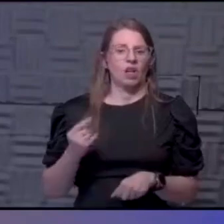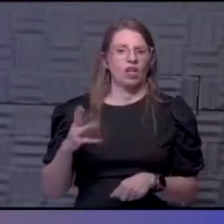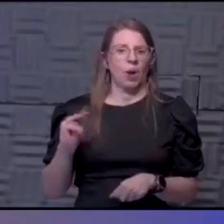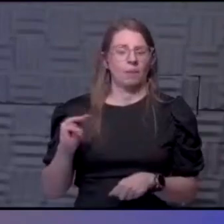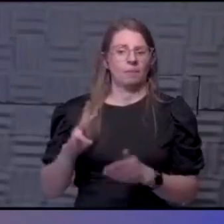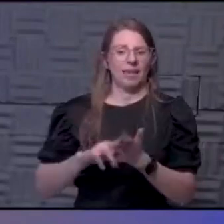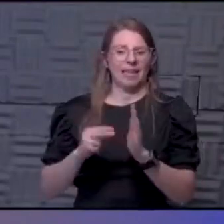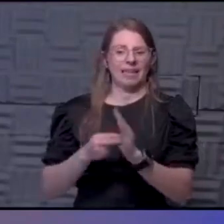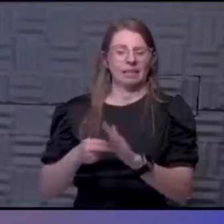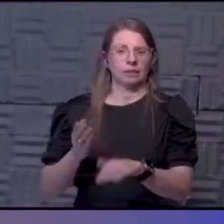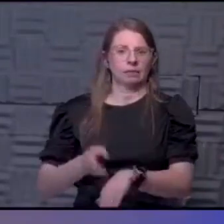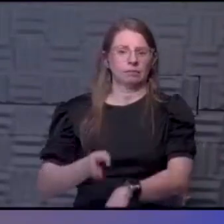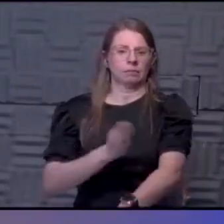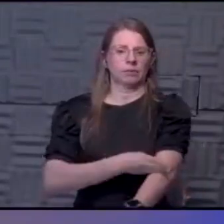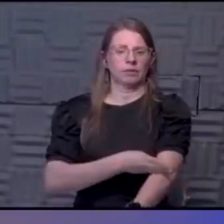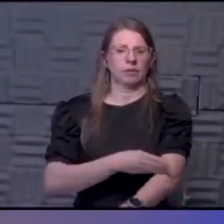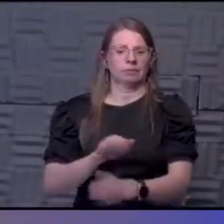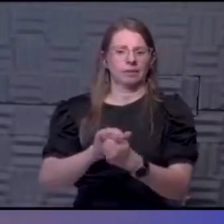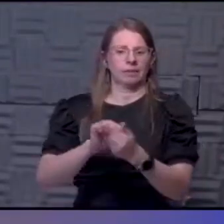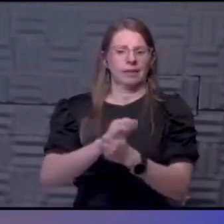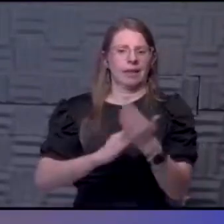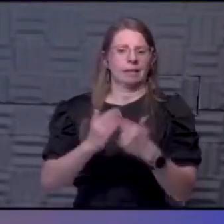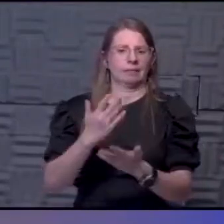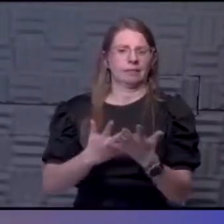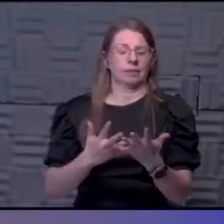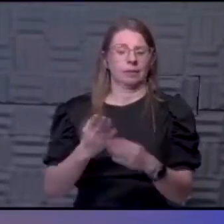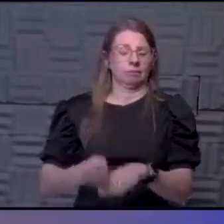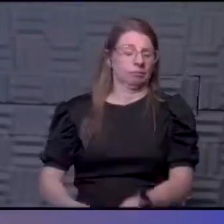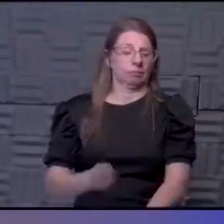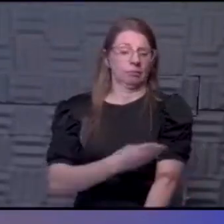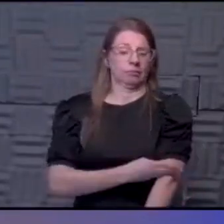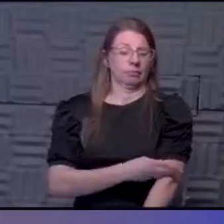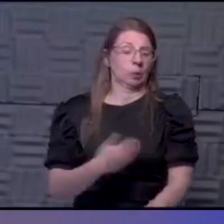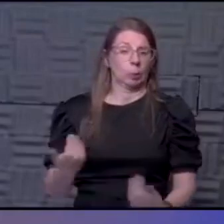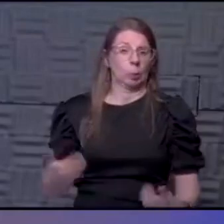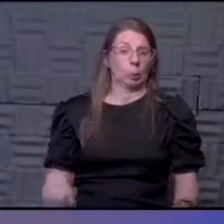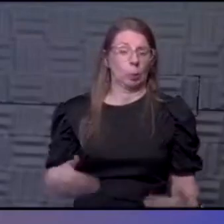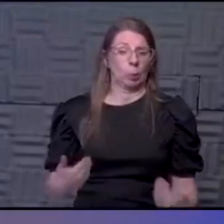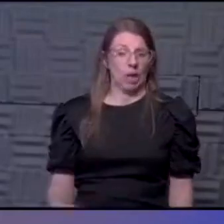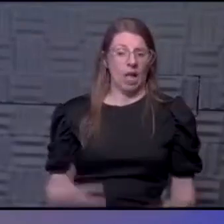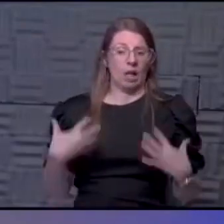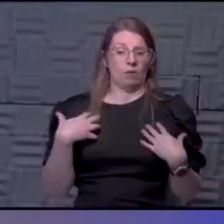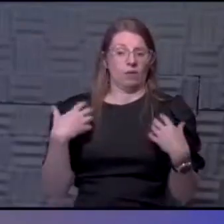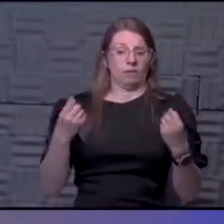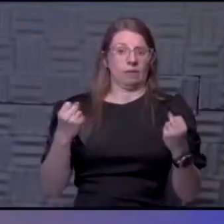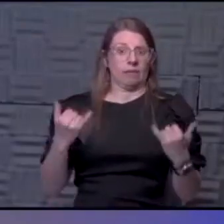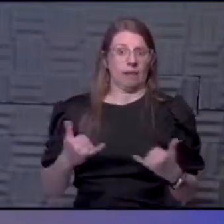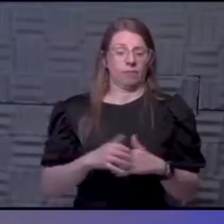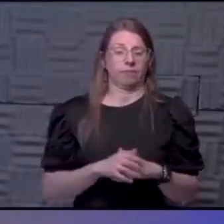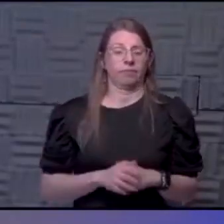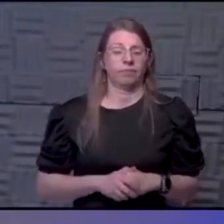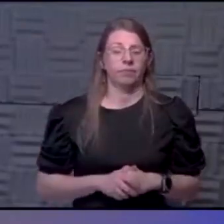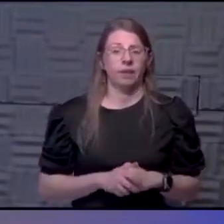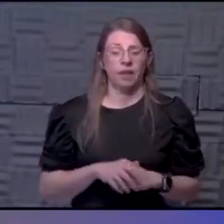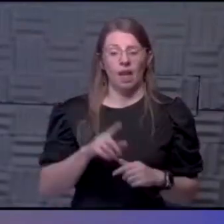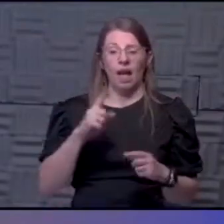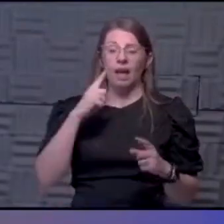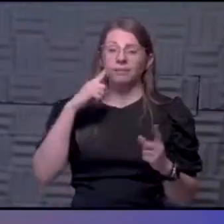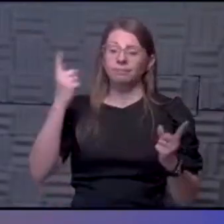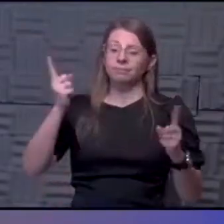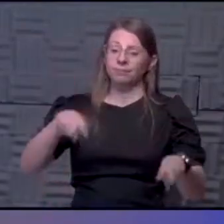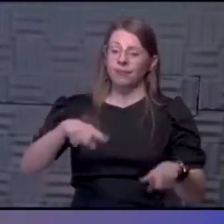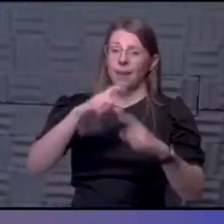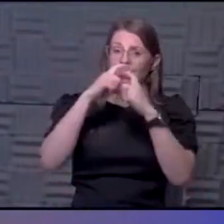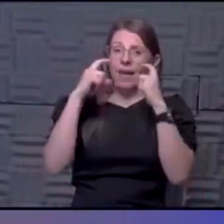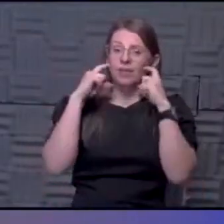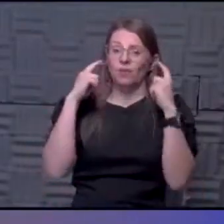at school, and hand washing, et cetera. Makes a difference. Makes a huge difference. Yeah. But yeah, I completely agree that, the mask wearing, I